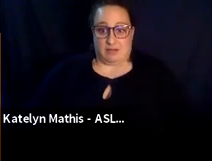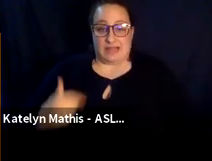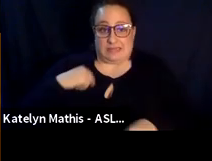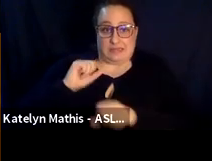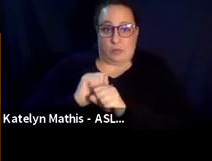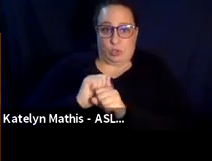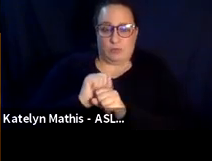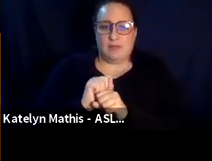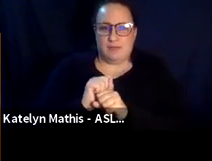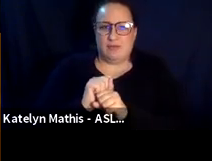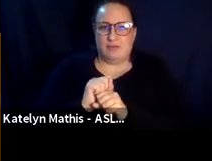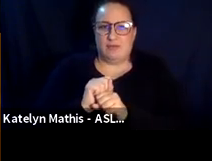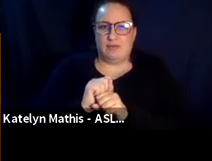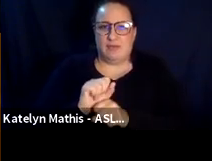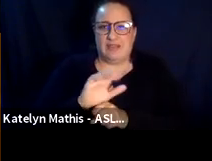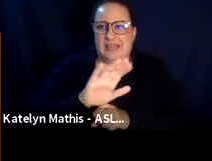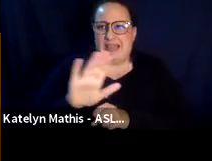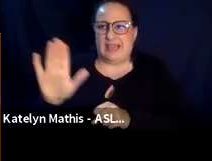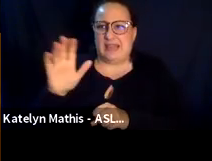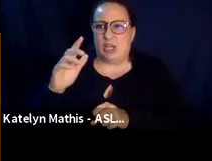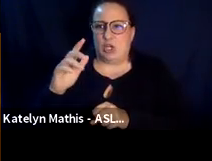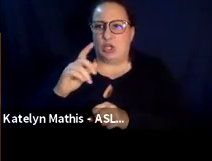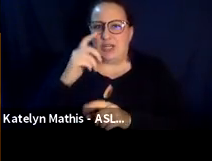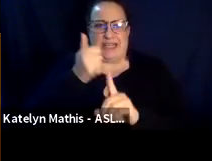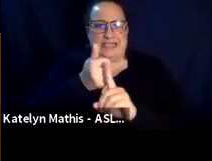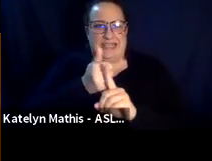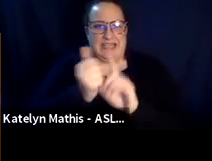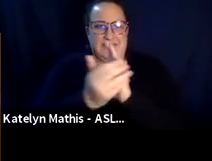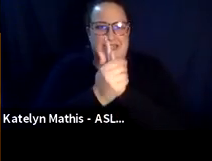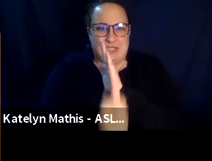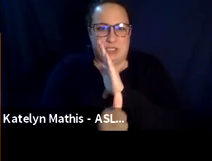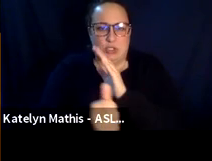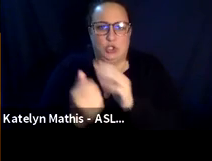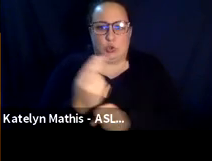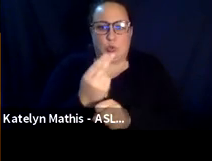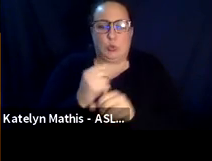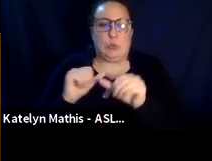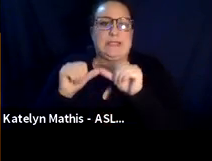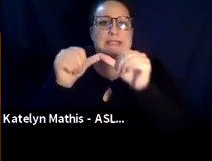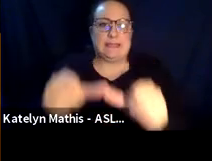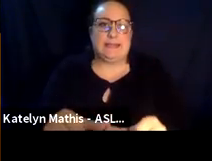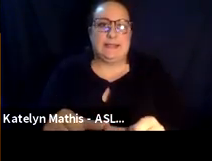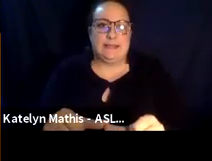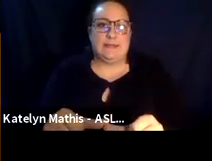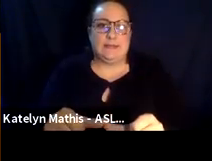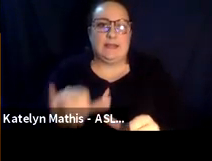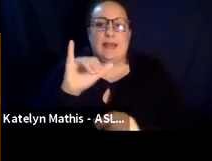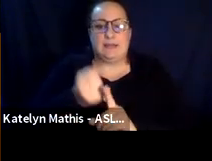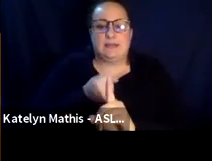is their executive skills to access them consistently is